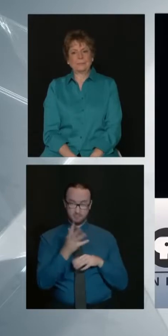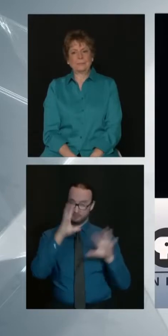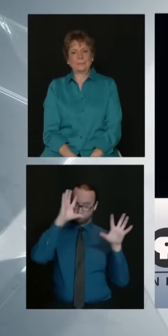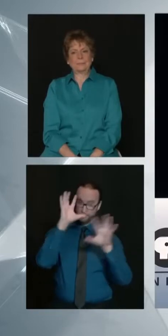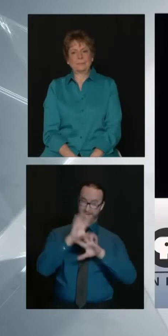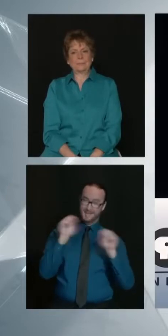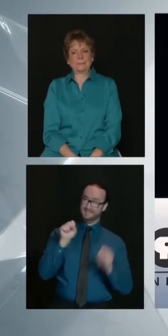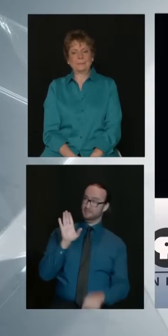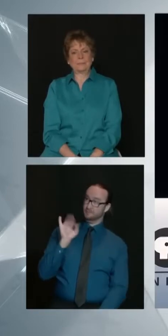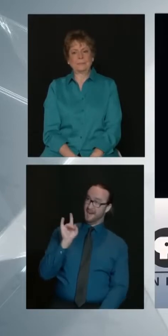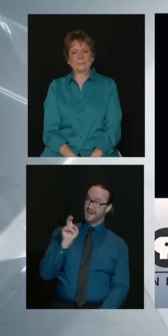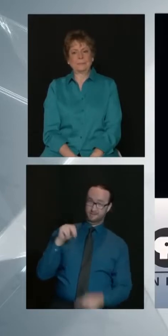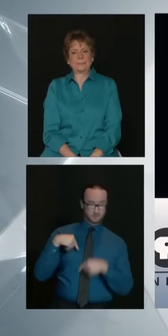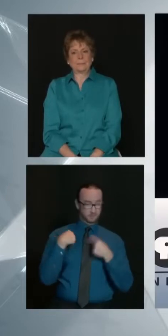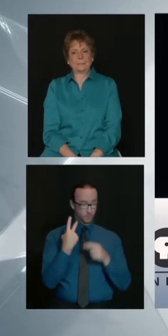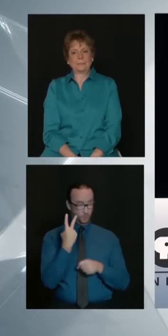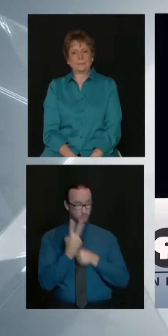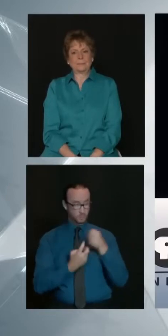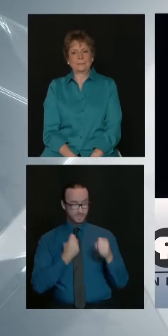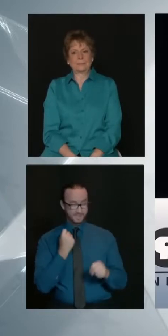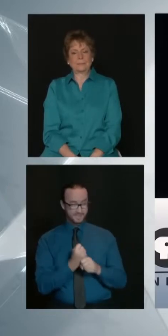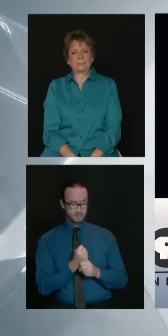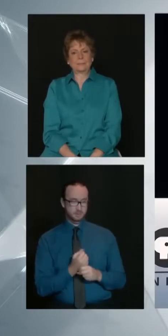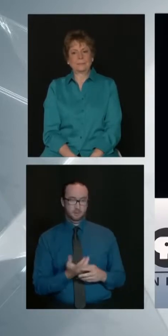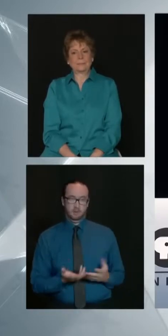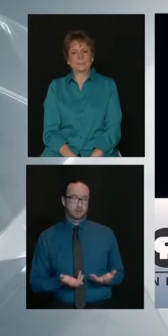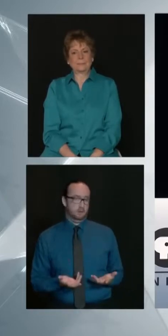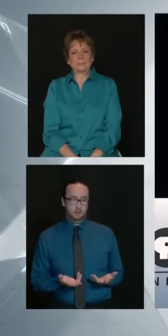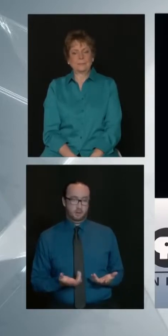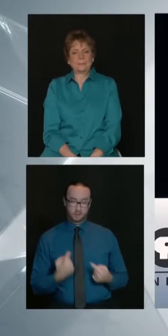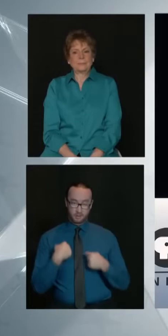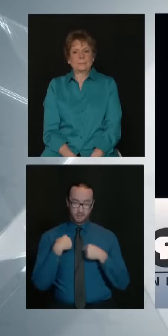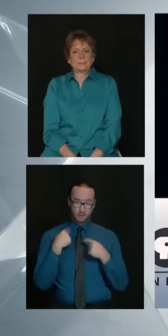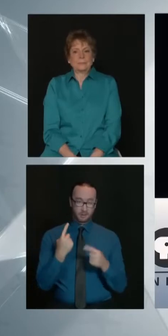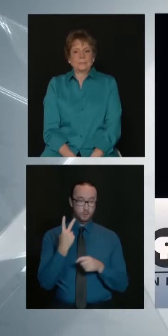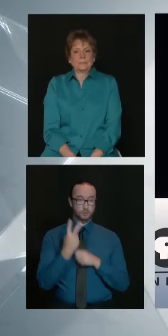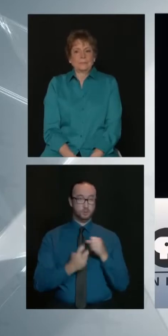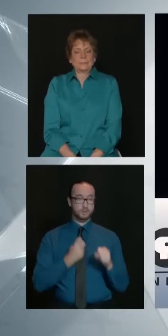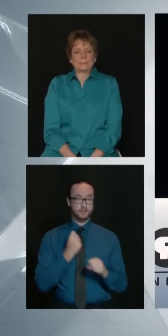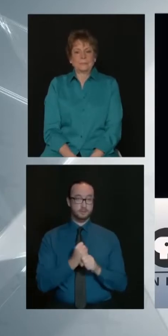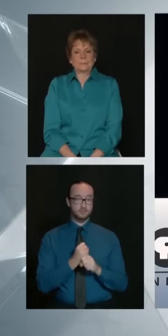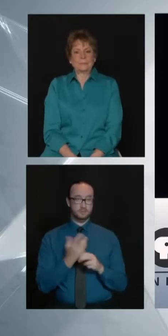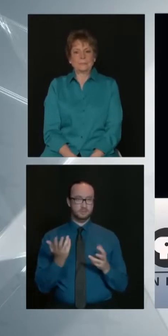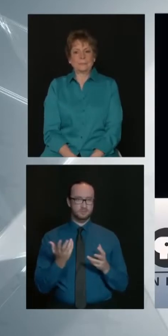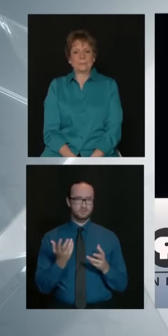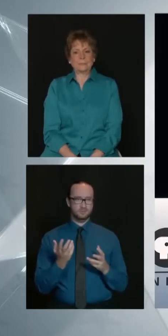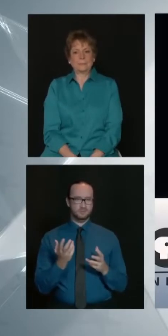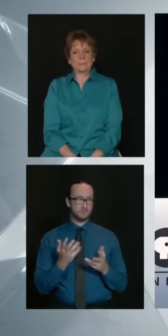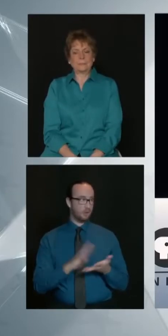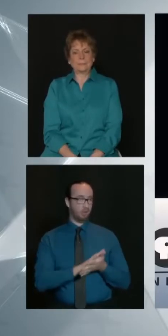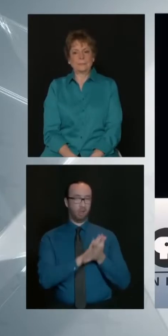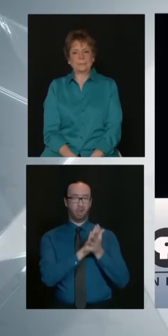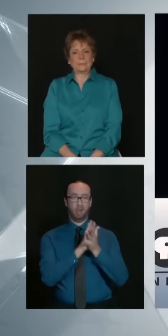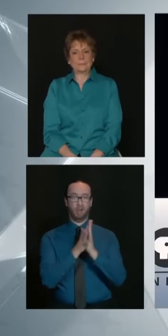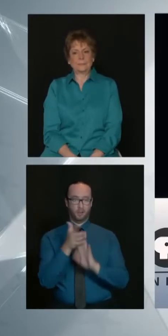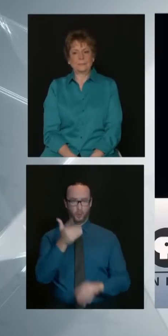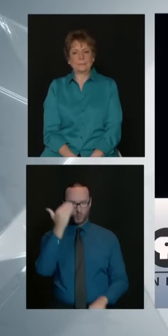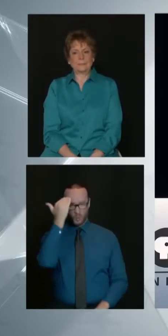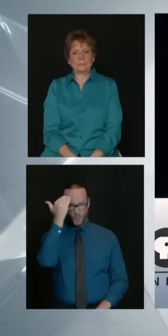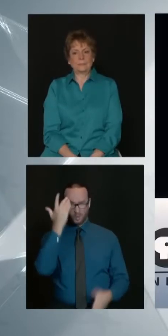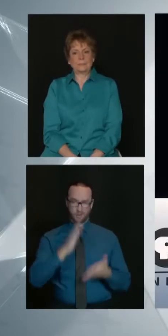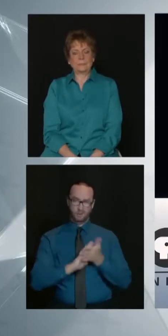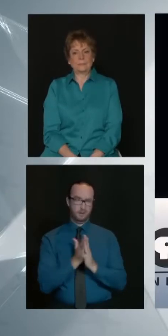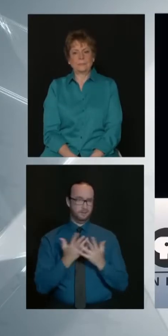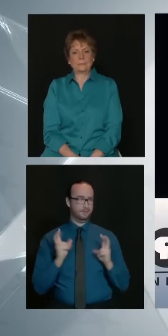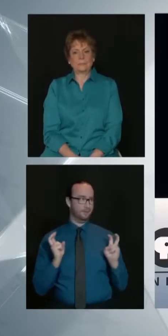And everything he's touched in the last 2 years has turned, well, to you know what? Everything's on fire, and it's Joe Biden's fault. I wish he weren't the